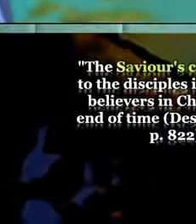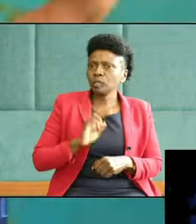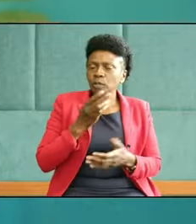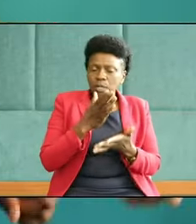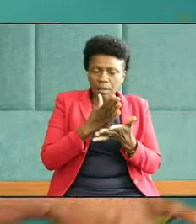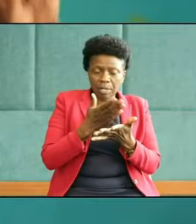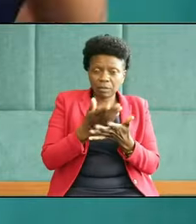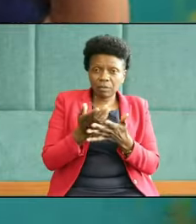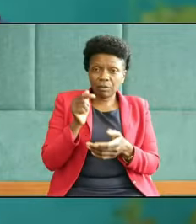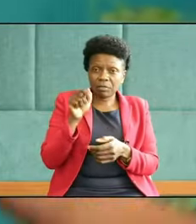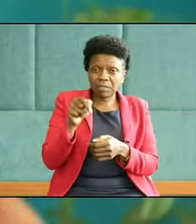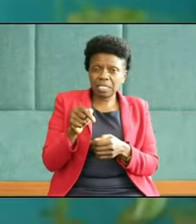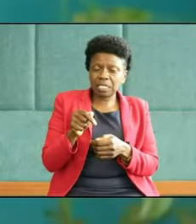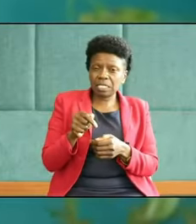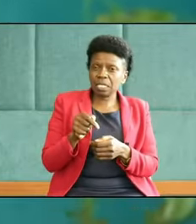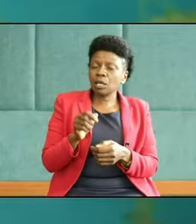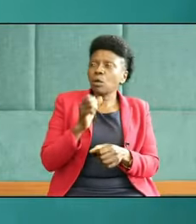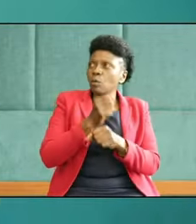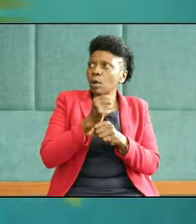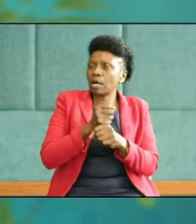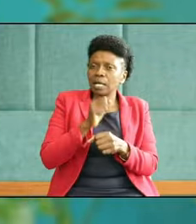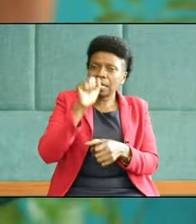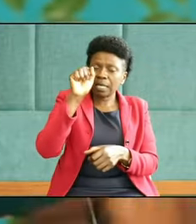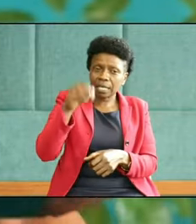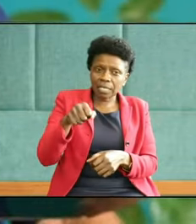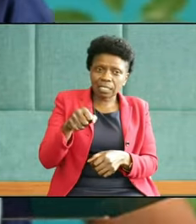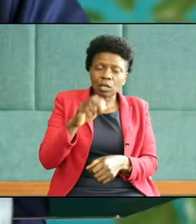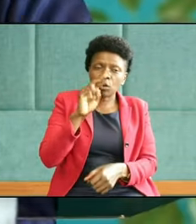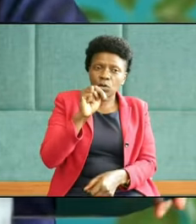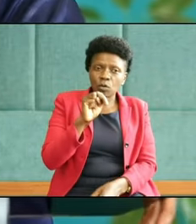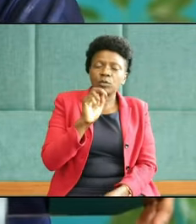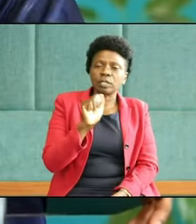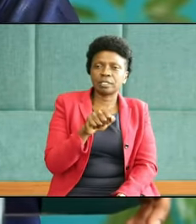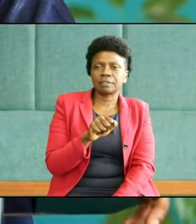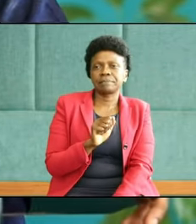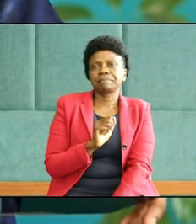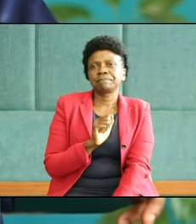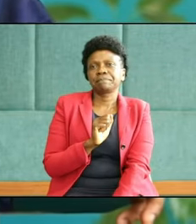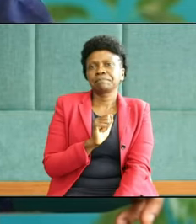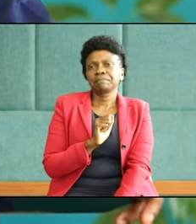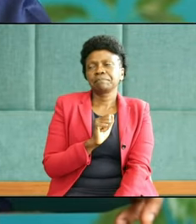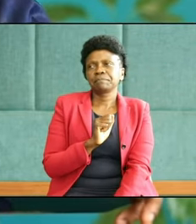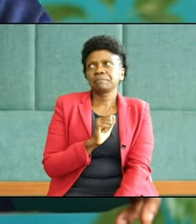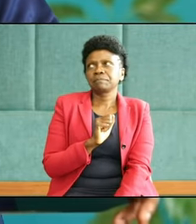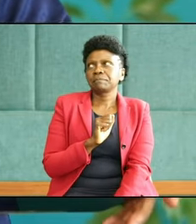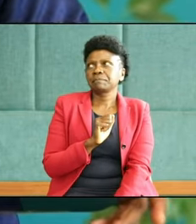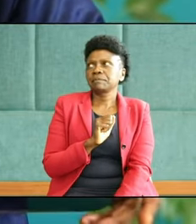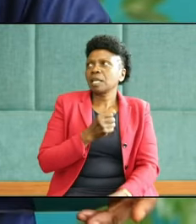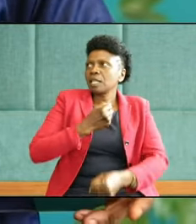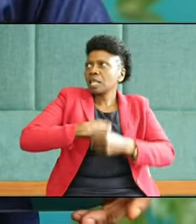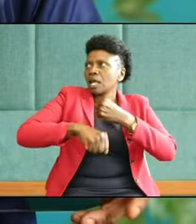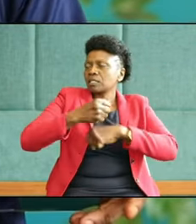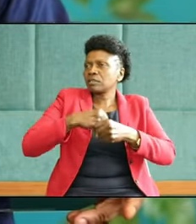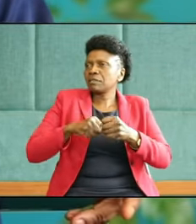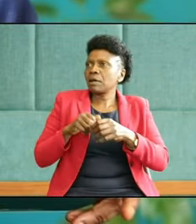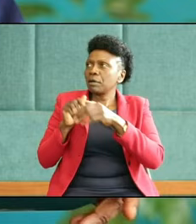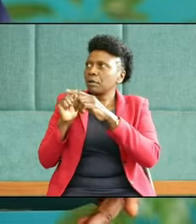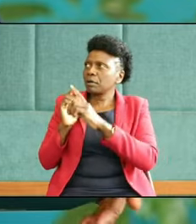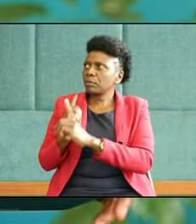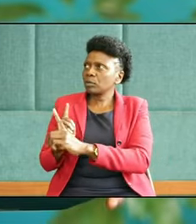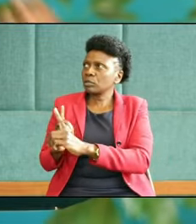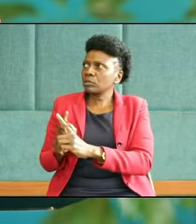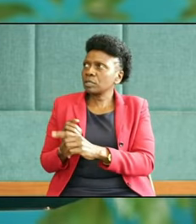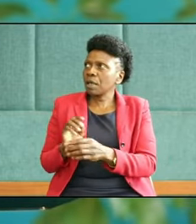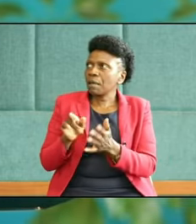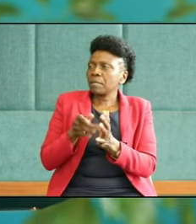of that commission? Yes or no? Yes. Act of Apostles, page 9. Ellen